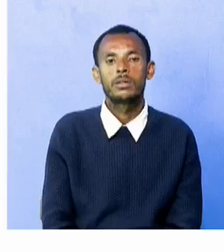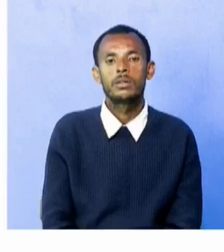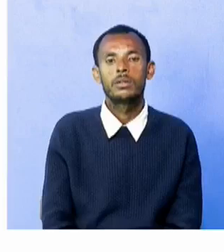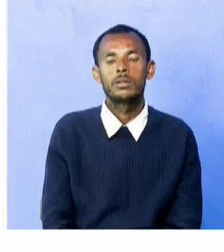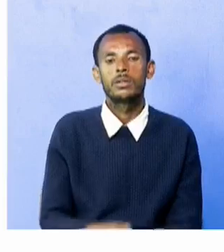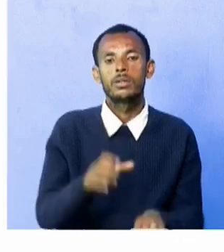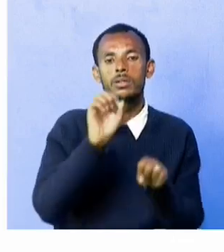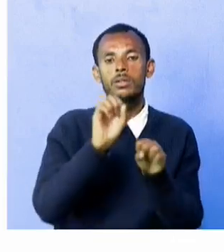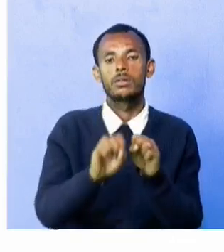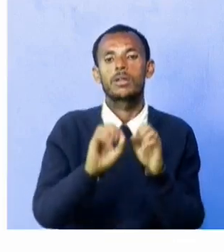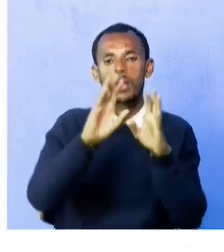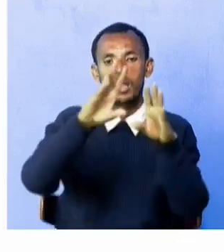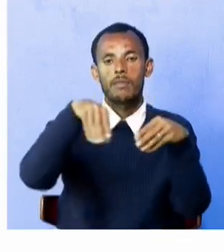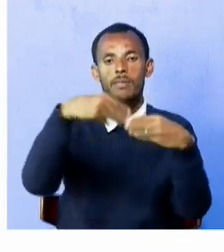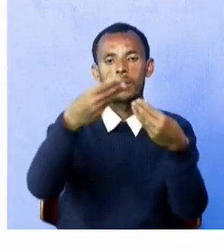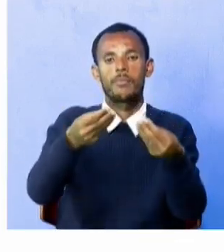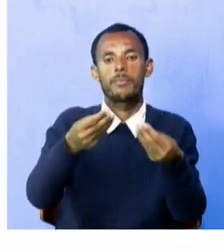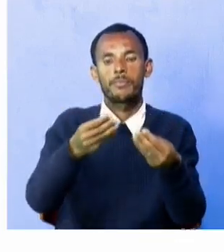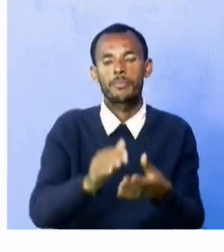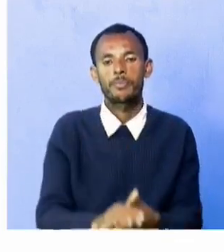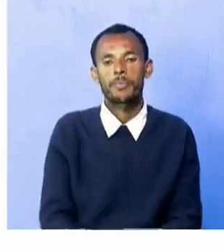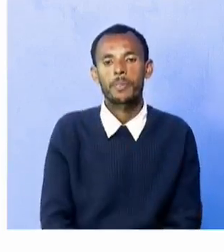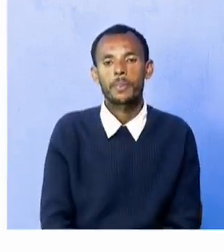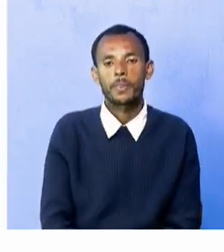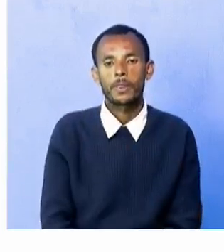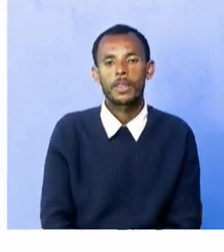So given